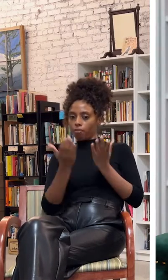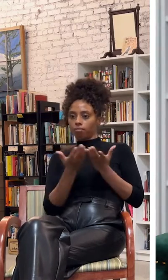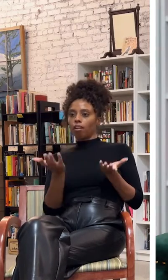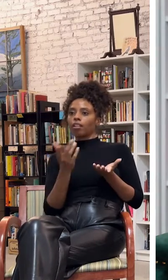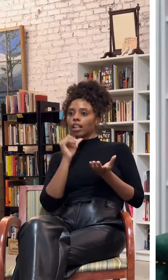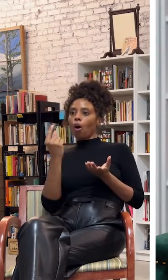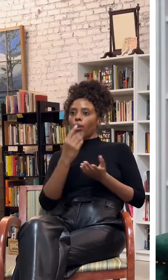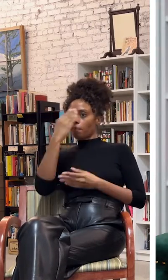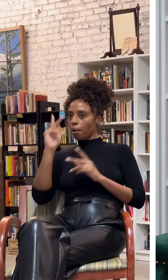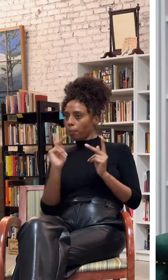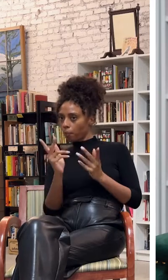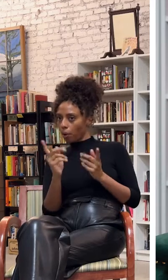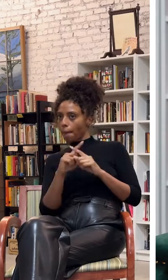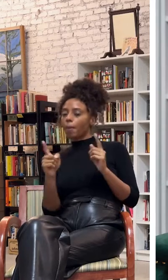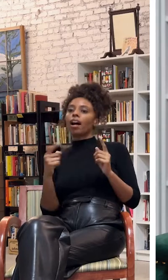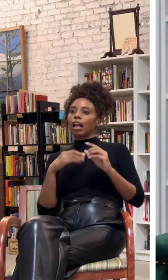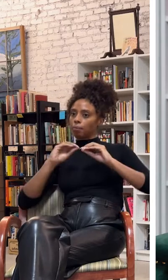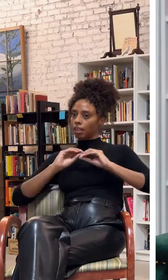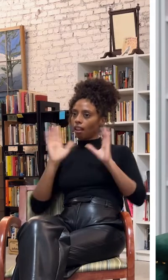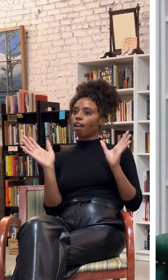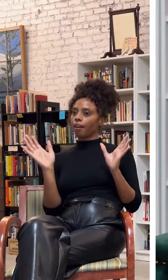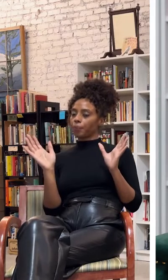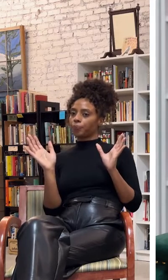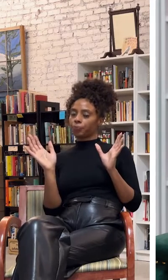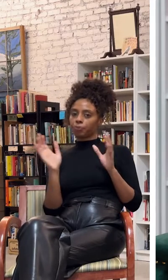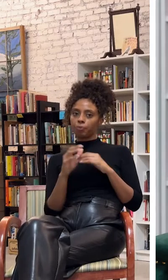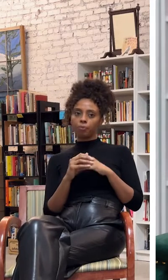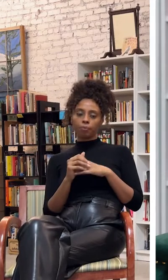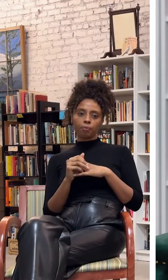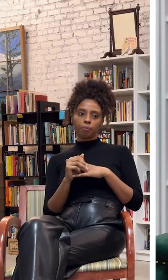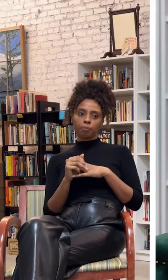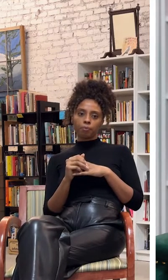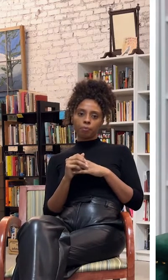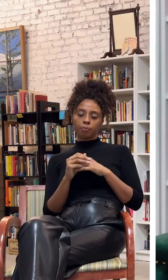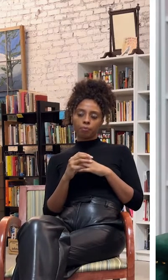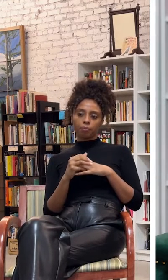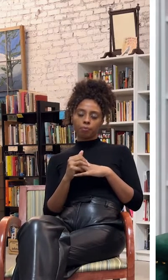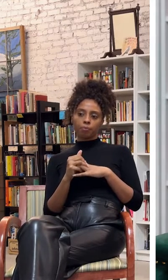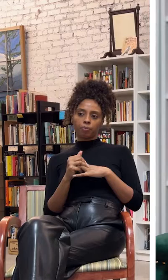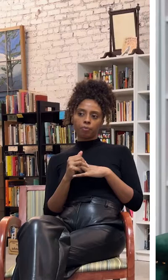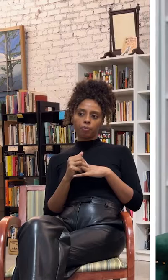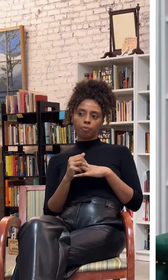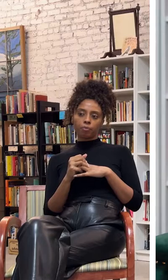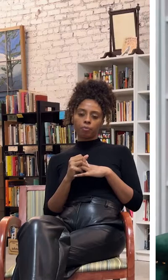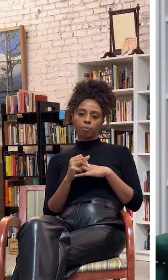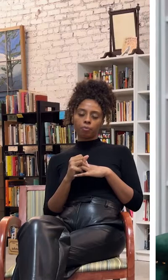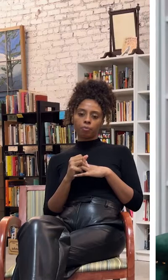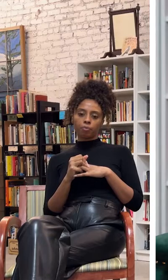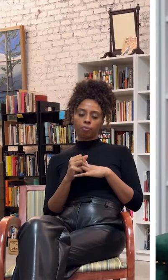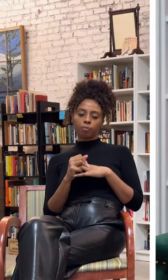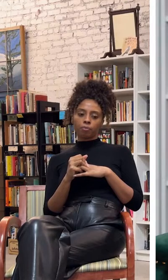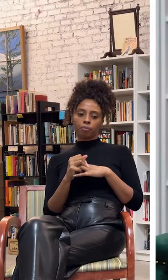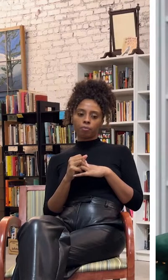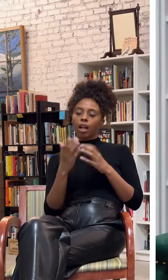world. But I'm very clear that we're the ones that have a certain, there's something that